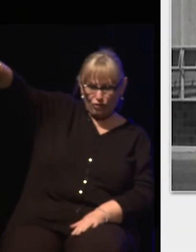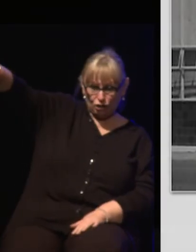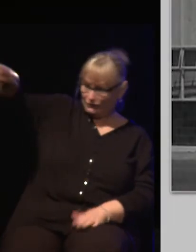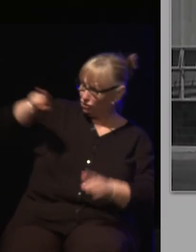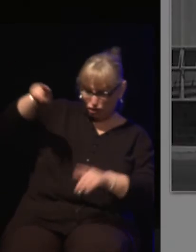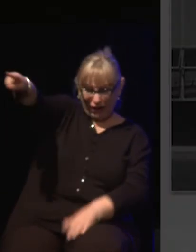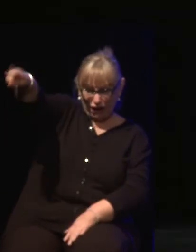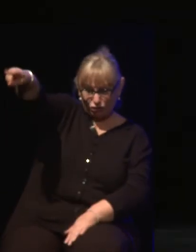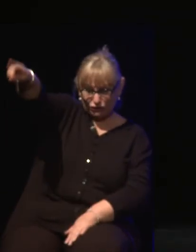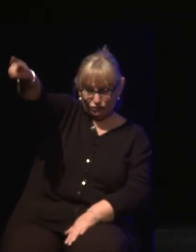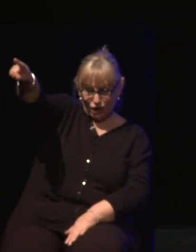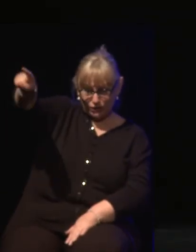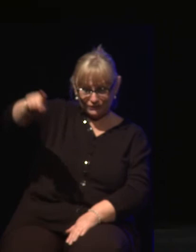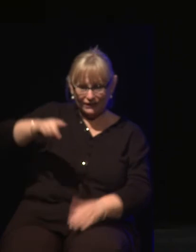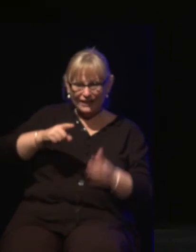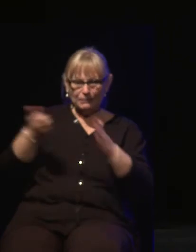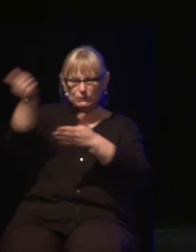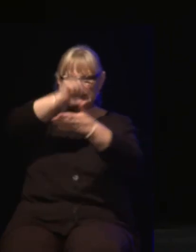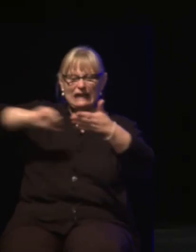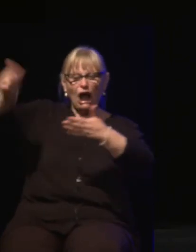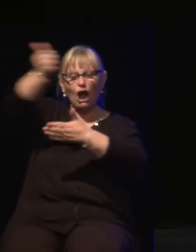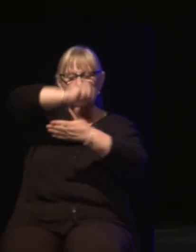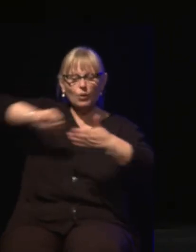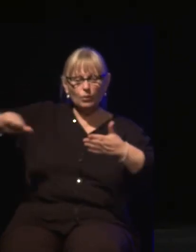here. They've been coated in a layer of stucco.